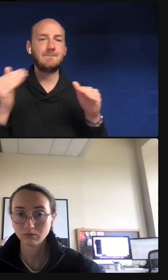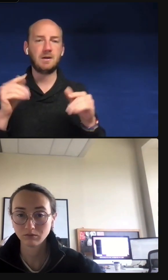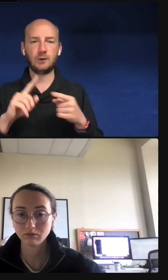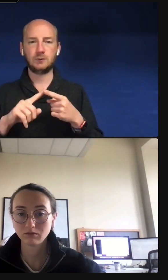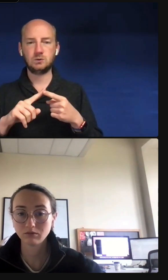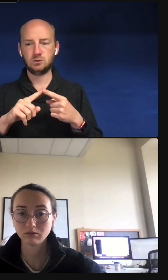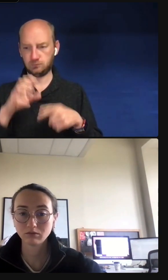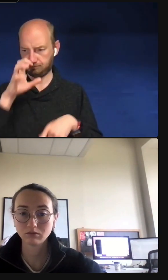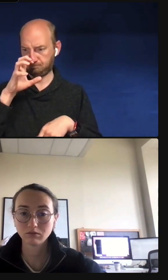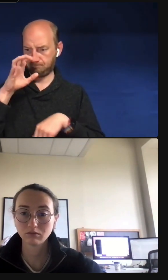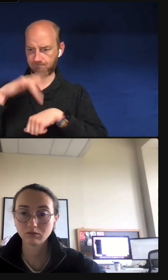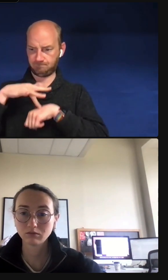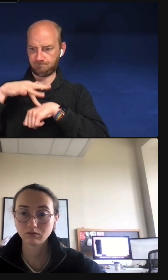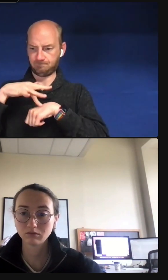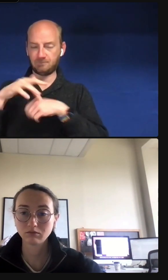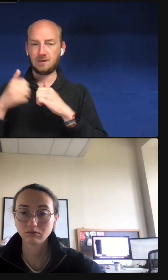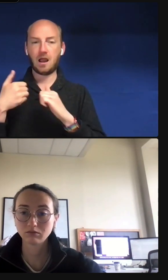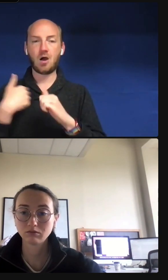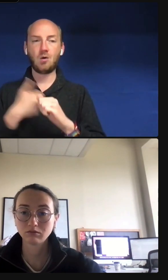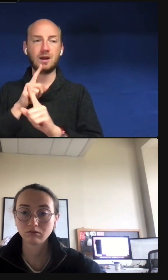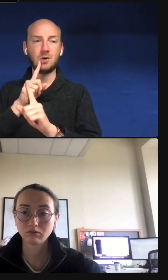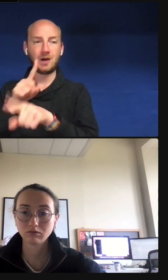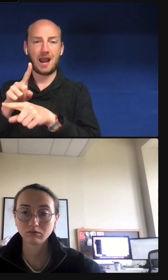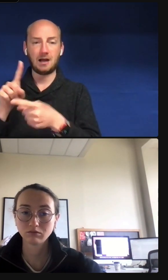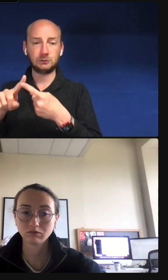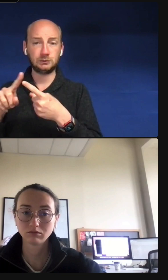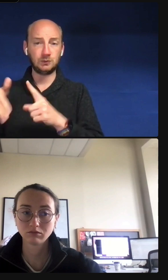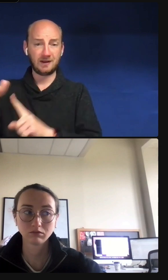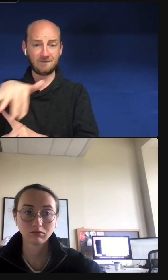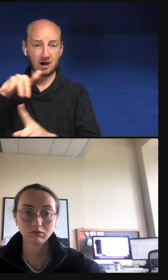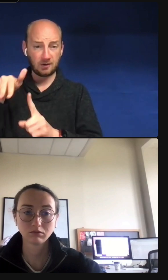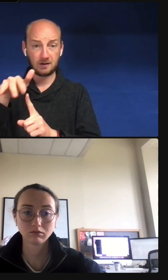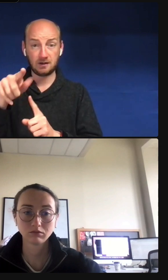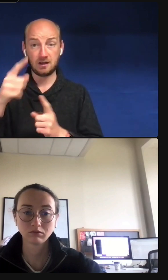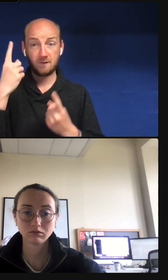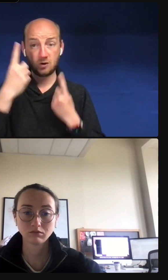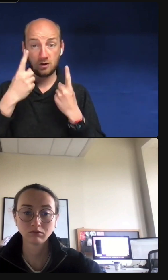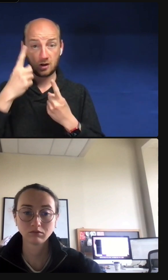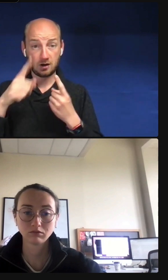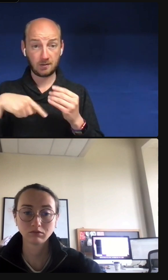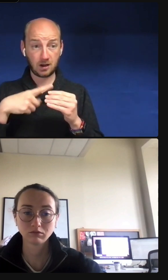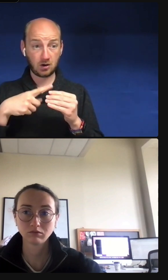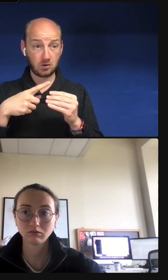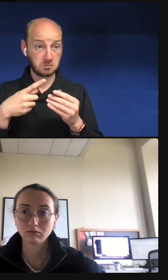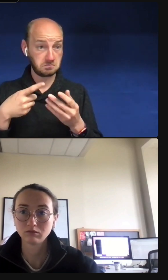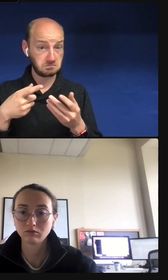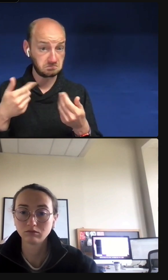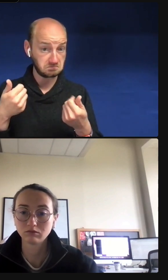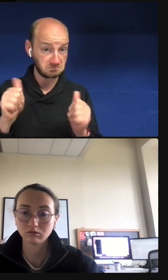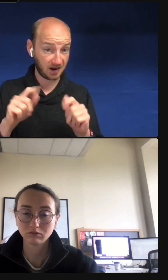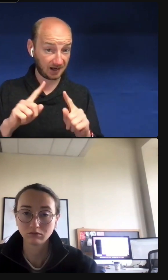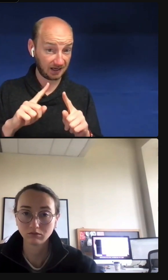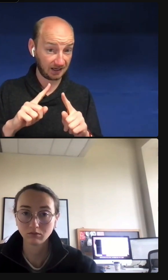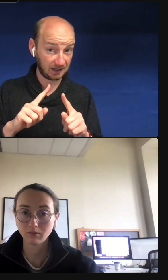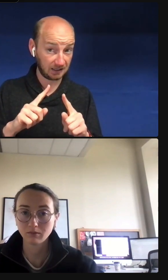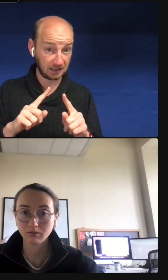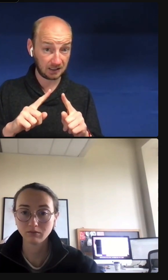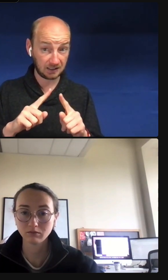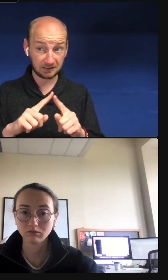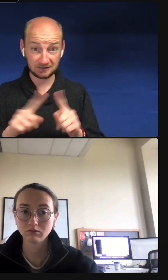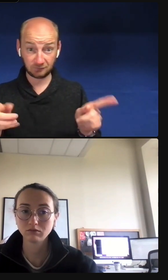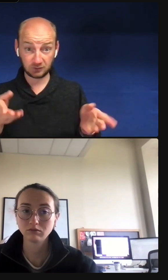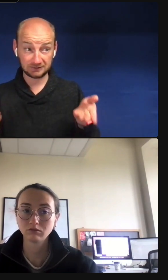terms of how we react to the environment. So have you like thought about, is there any difference in terms of the networks that's involved